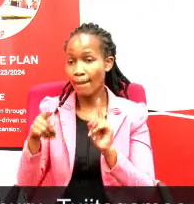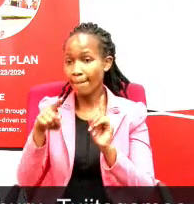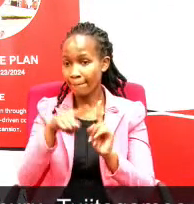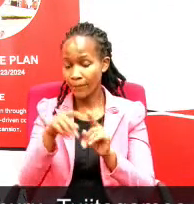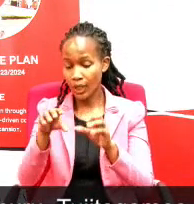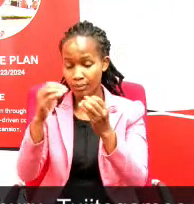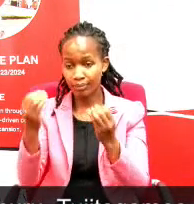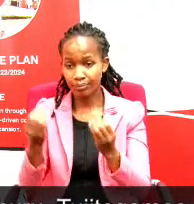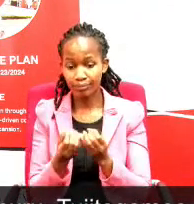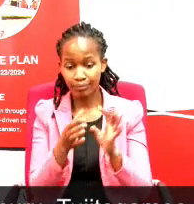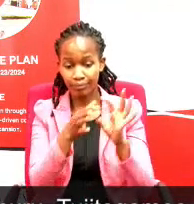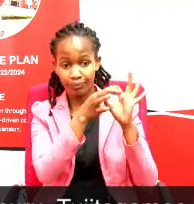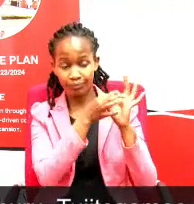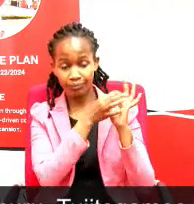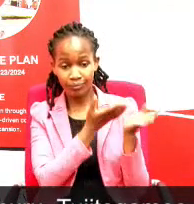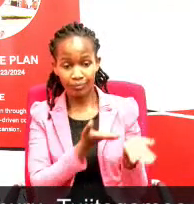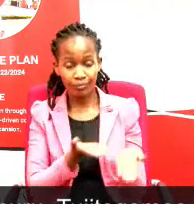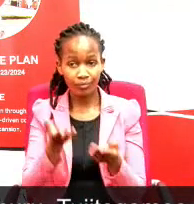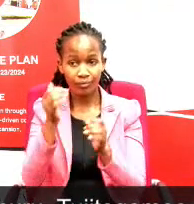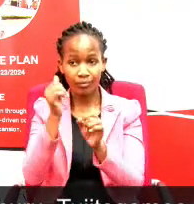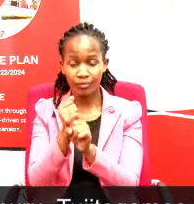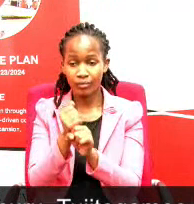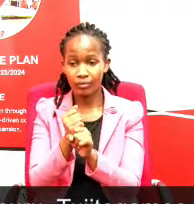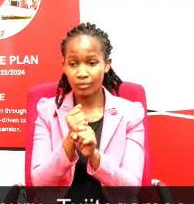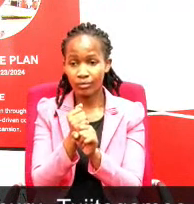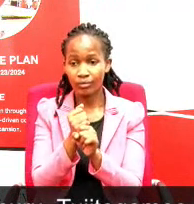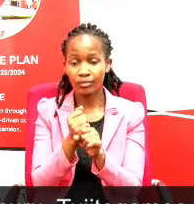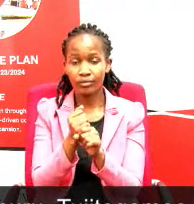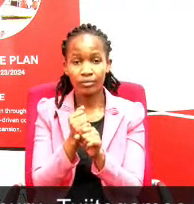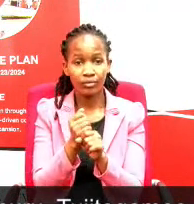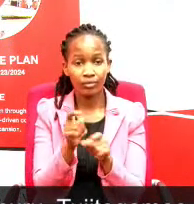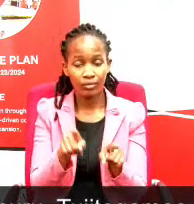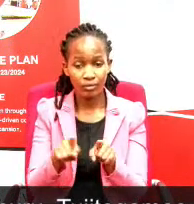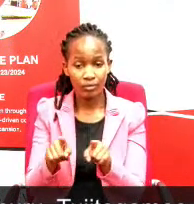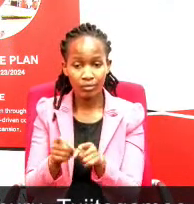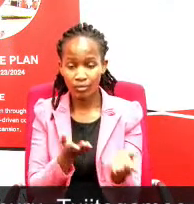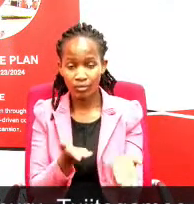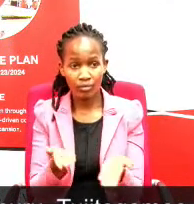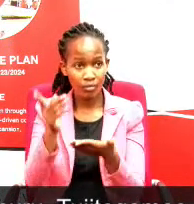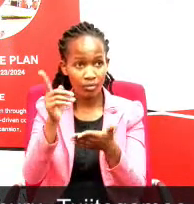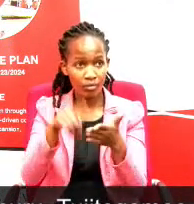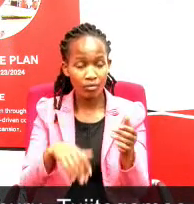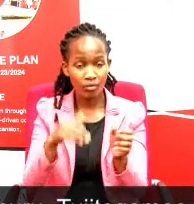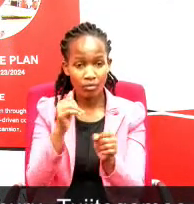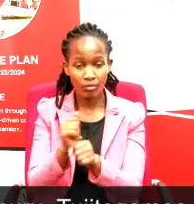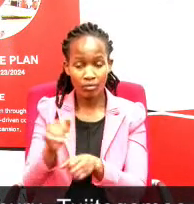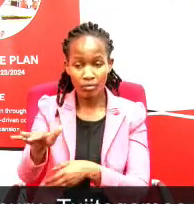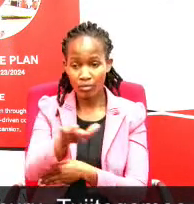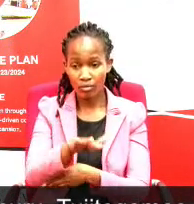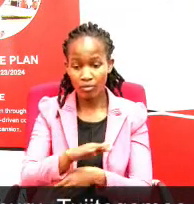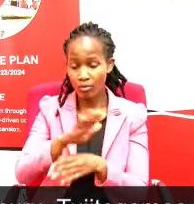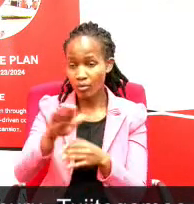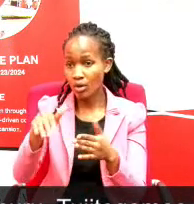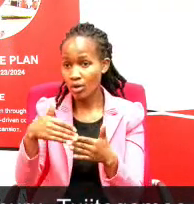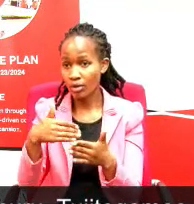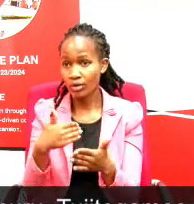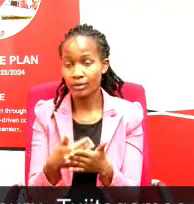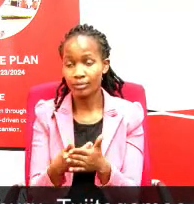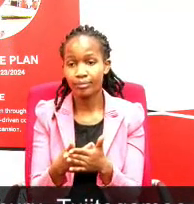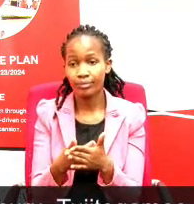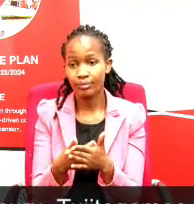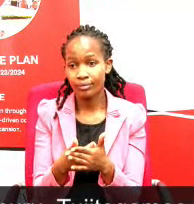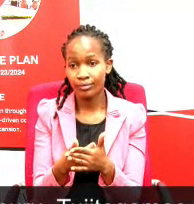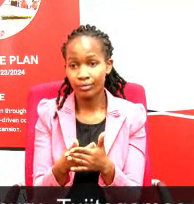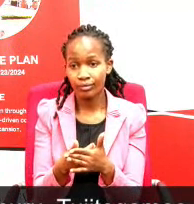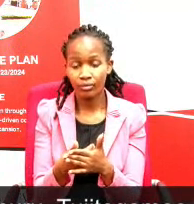culture, promoting agile performance improvement mechanisms, and improving the work environment for optimal